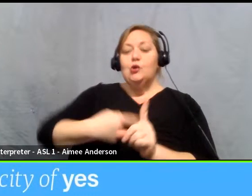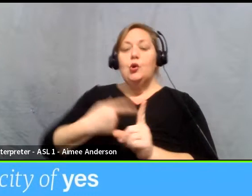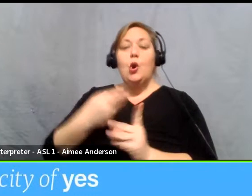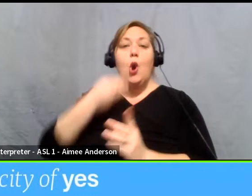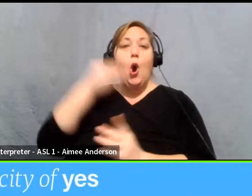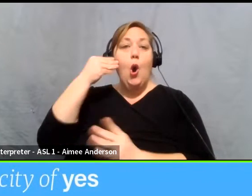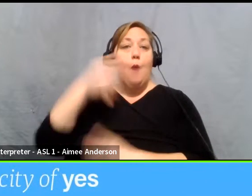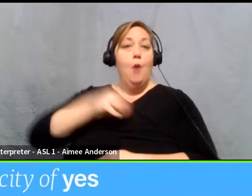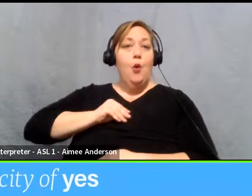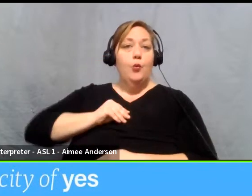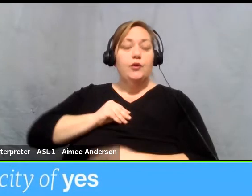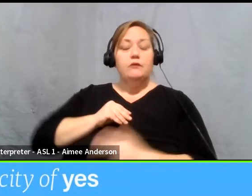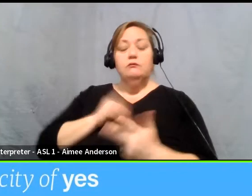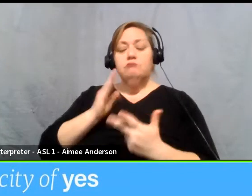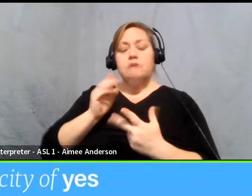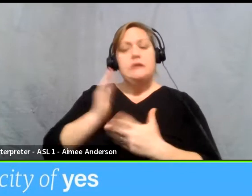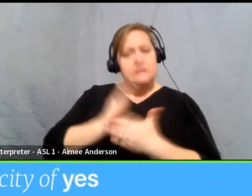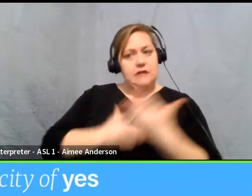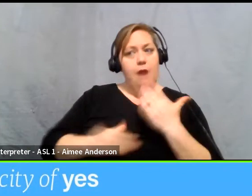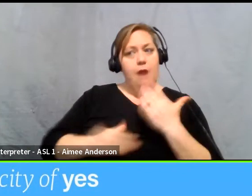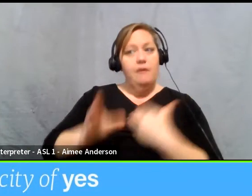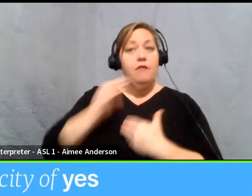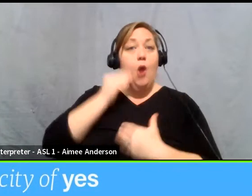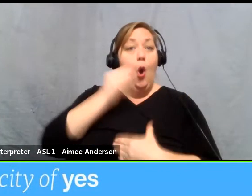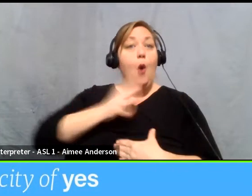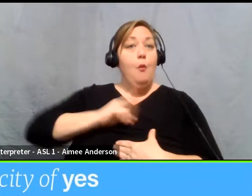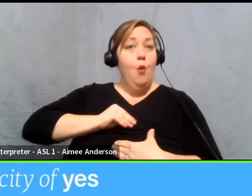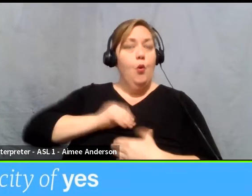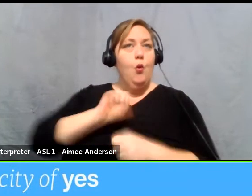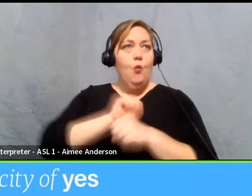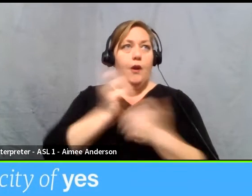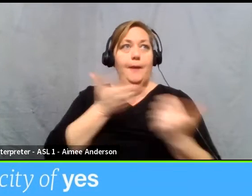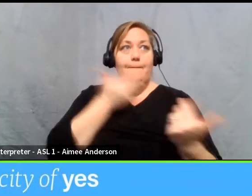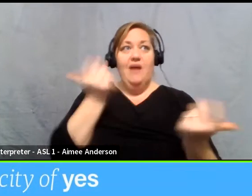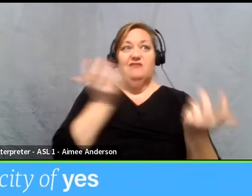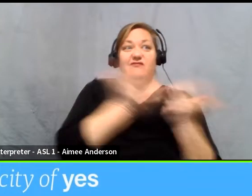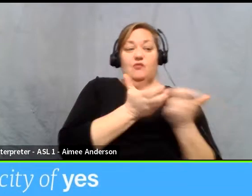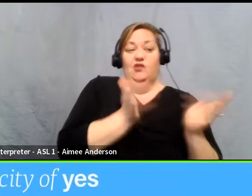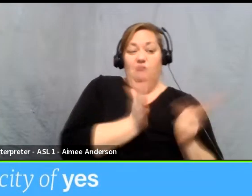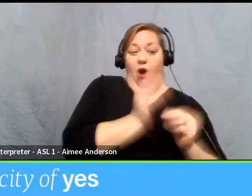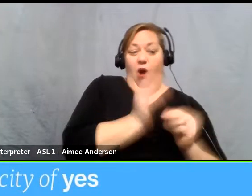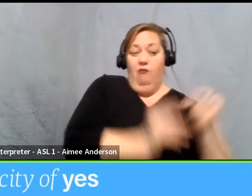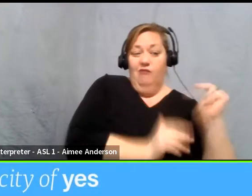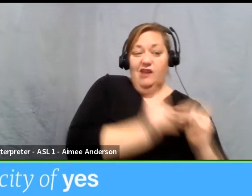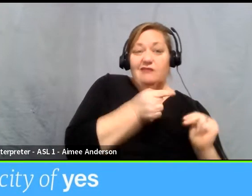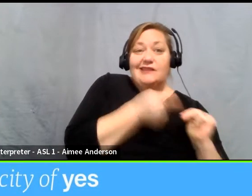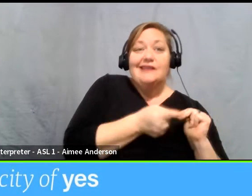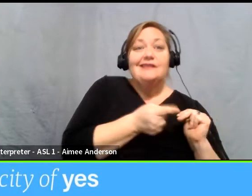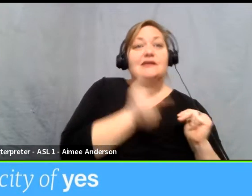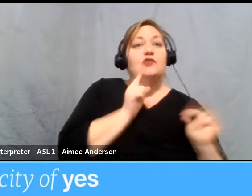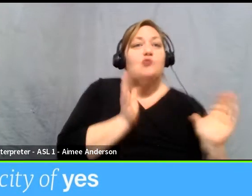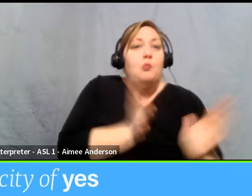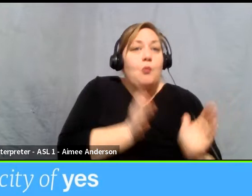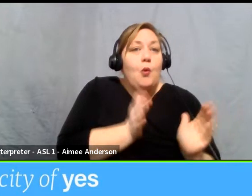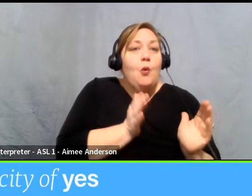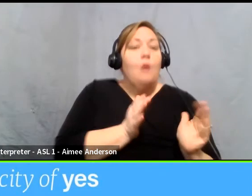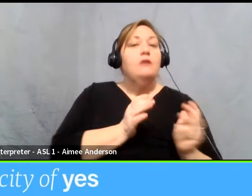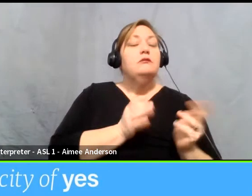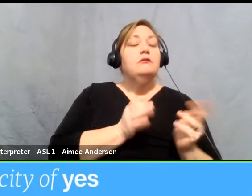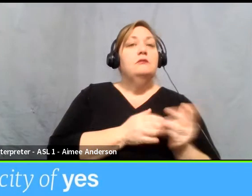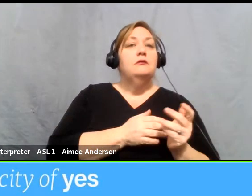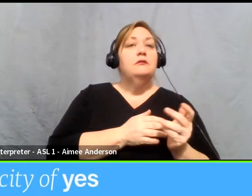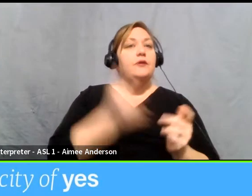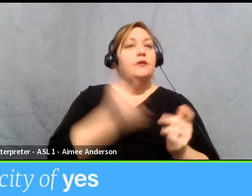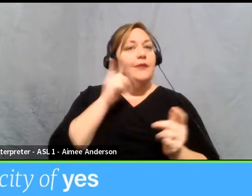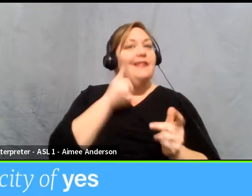Some of HPD's affordable homeownership programs actually work best with small buildings. They're difficult to work at the current scales of buildings that are allowed. So we